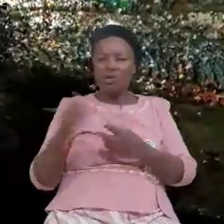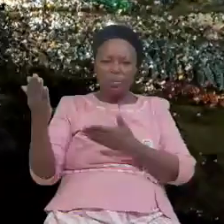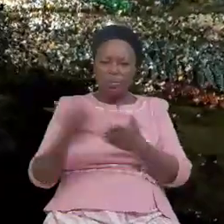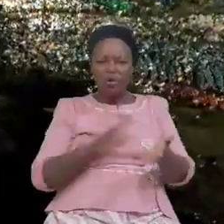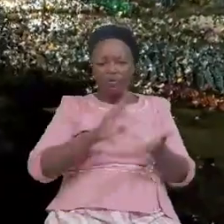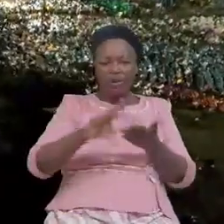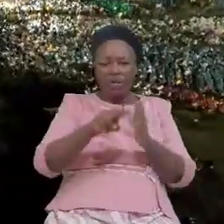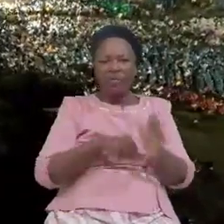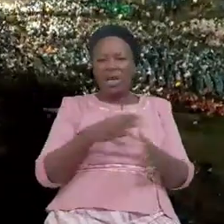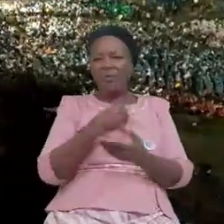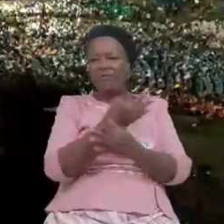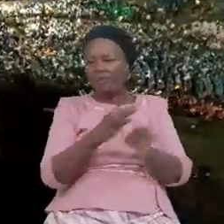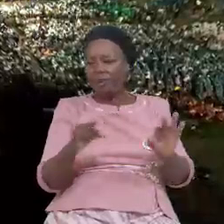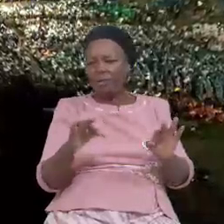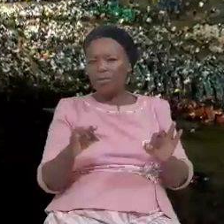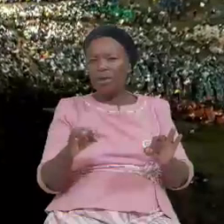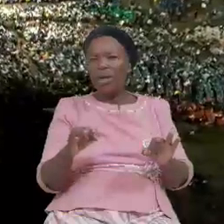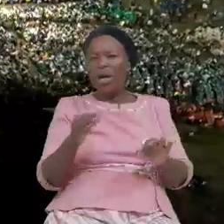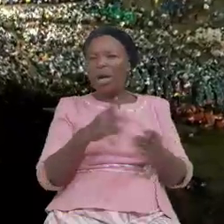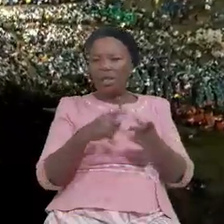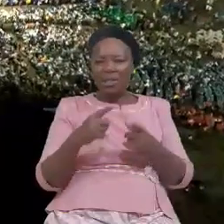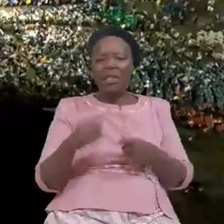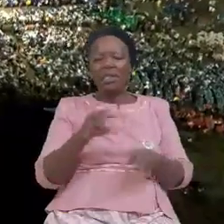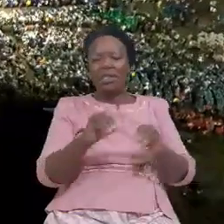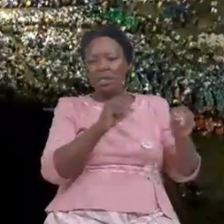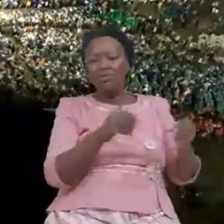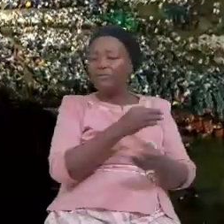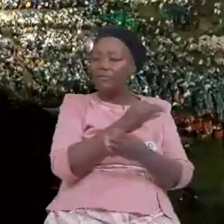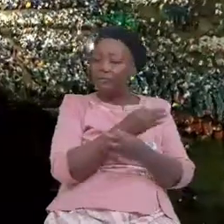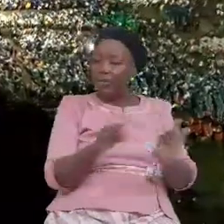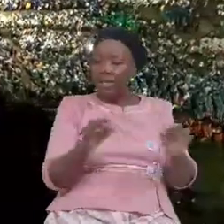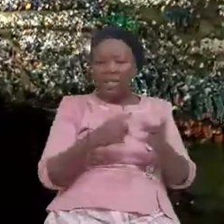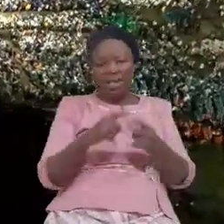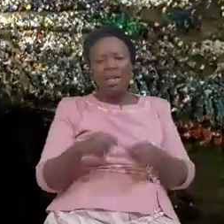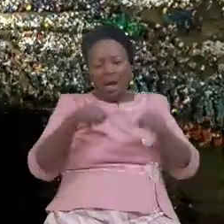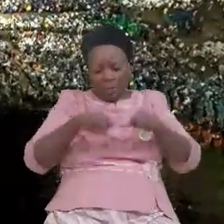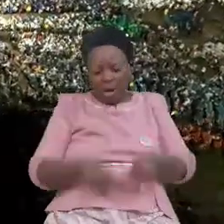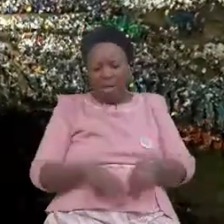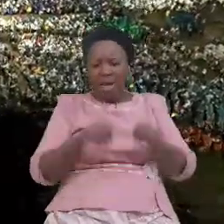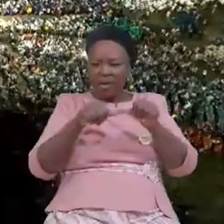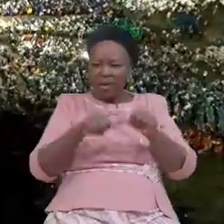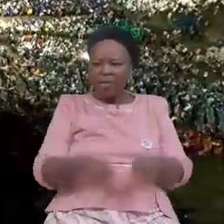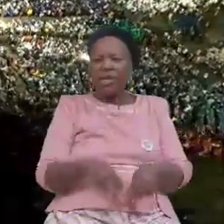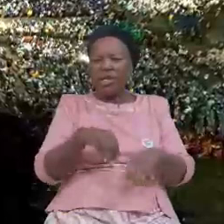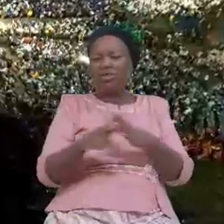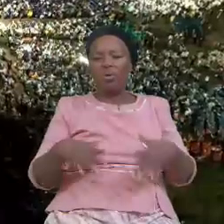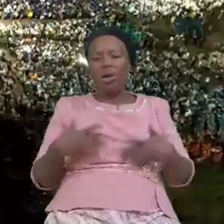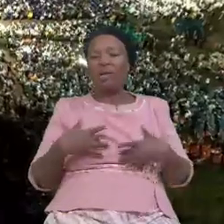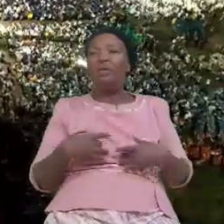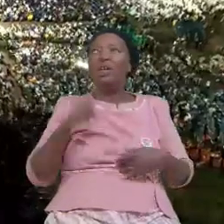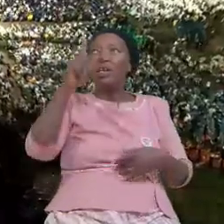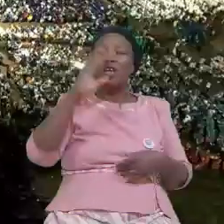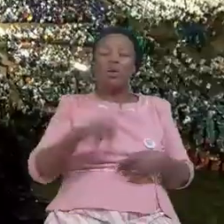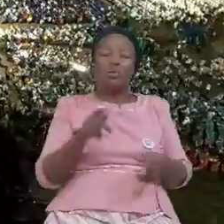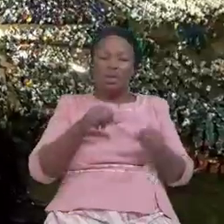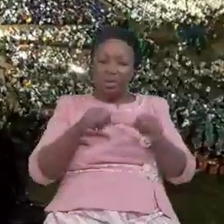and freedom, and he sets you free, and then he abides, he remains in your life, he will